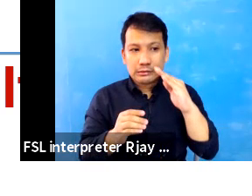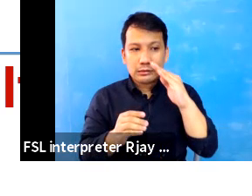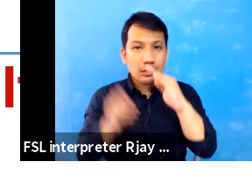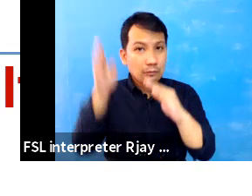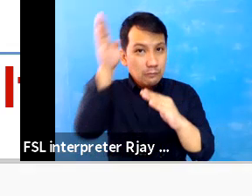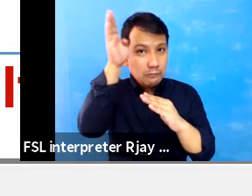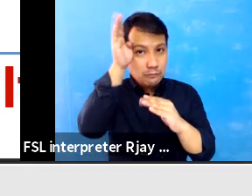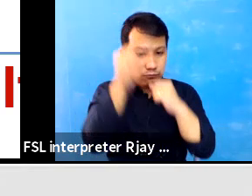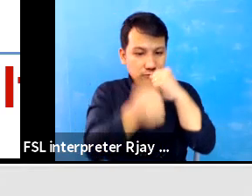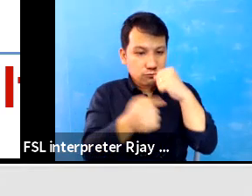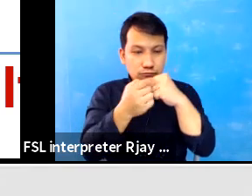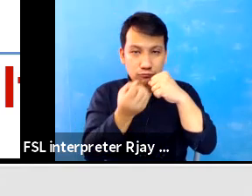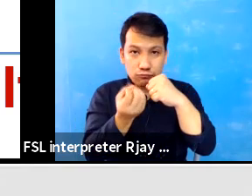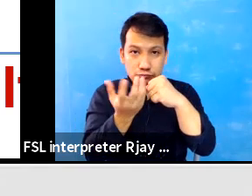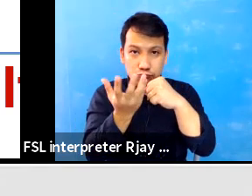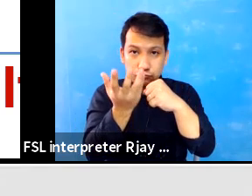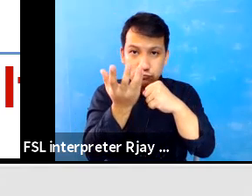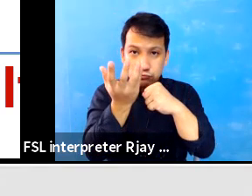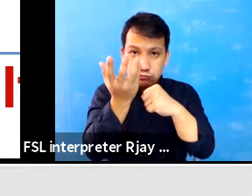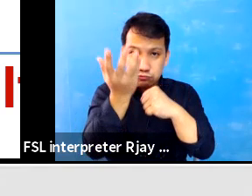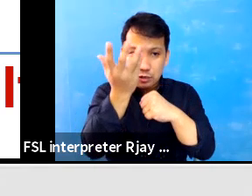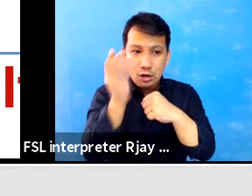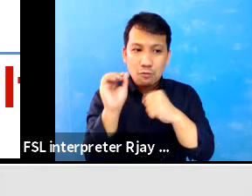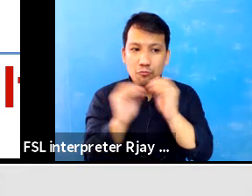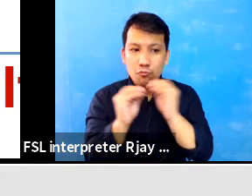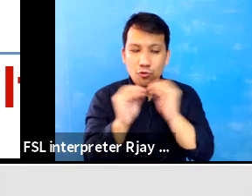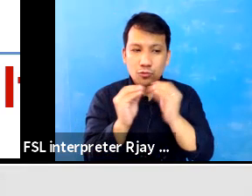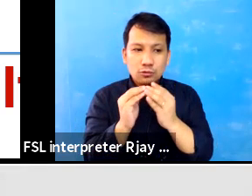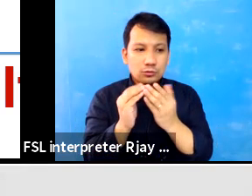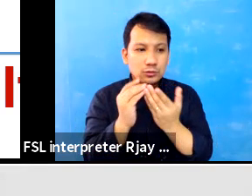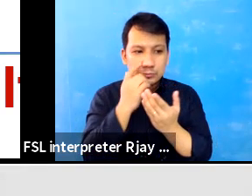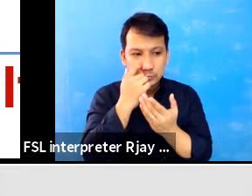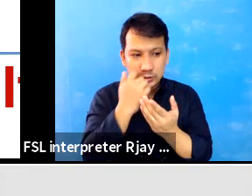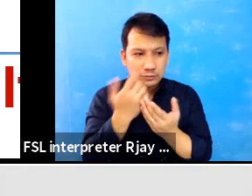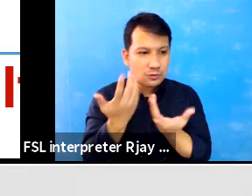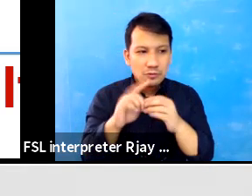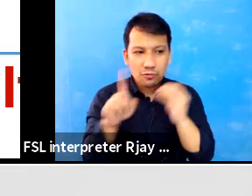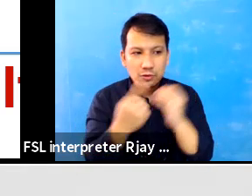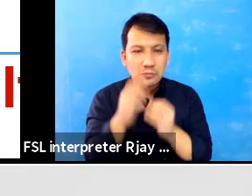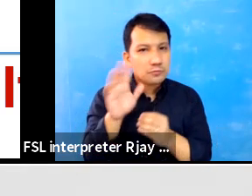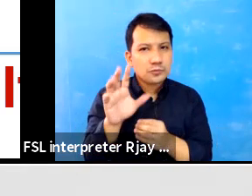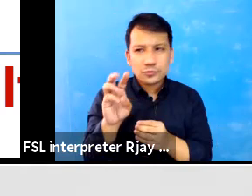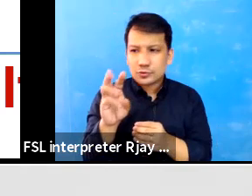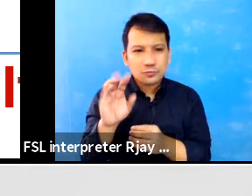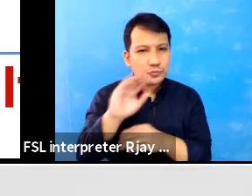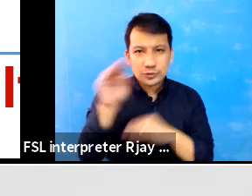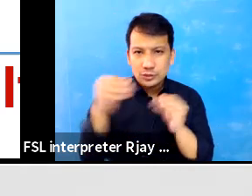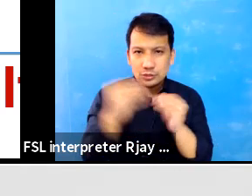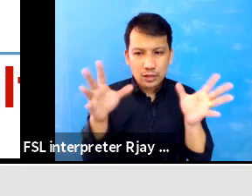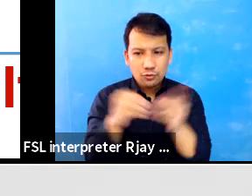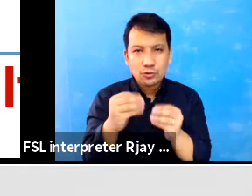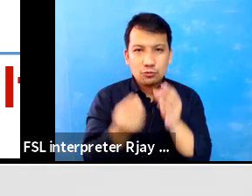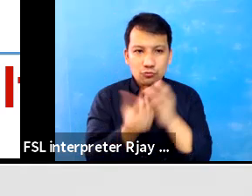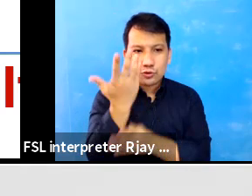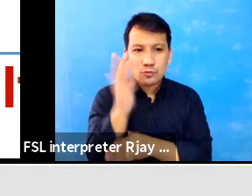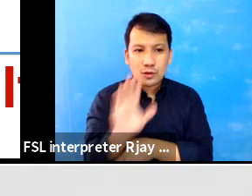brain growth is going to be very much for about 50 to 60% of the total growth. Note that later